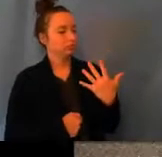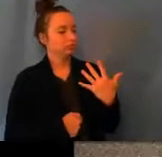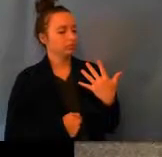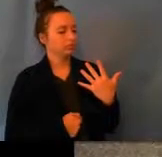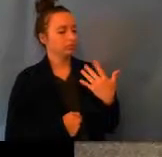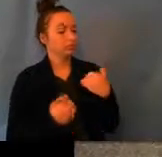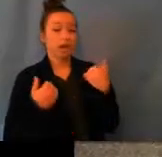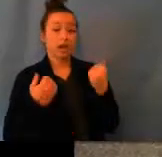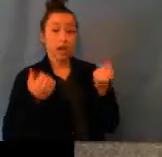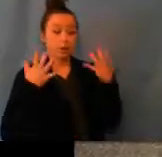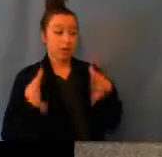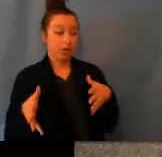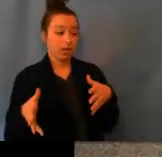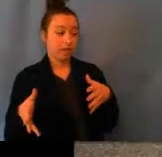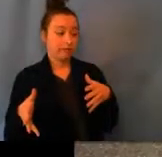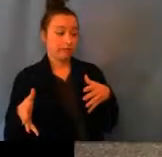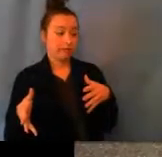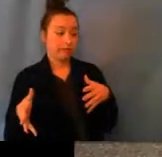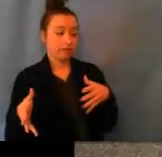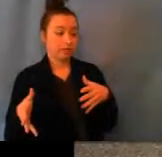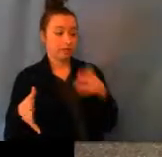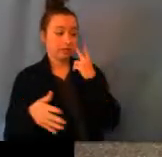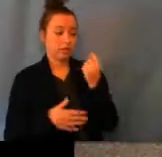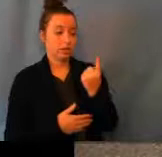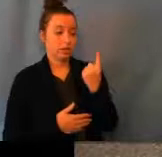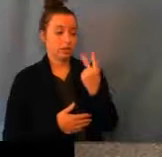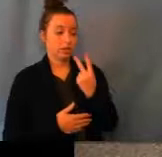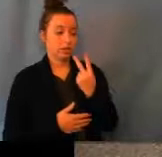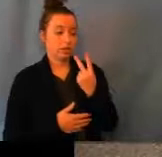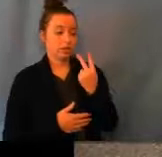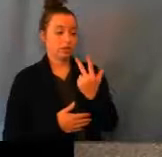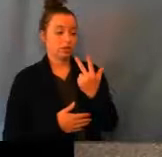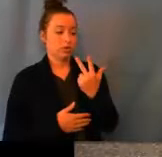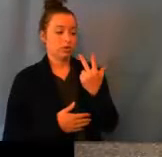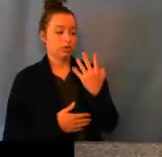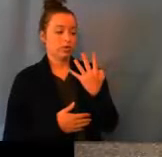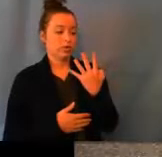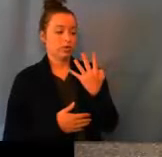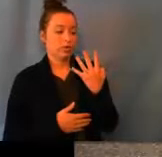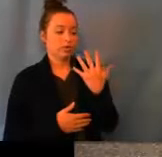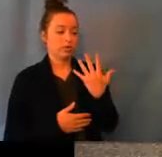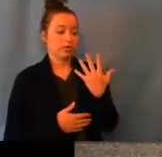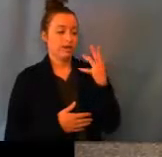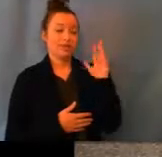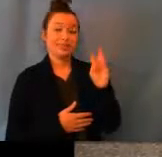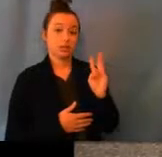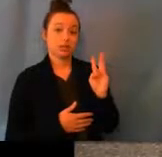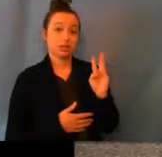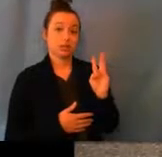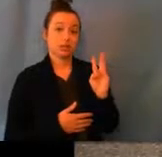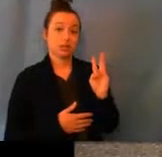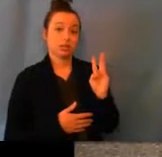5. That's what we have left. Let's count it. 1, 2, 3, 4, 5,